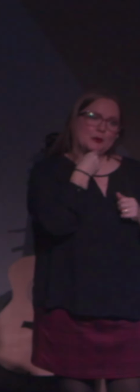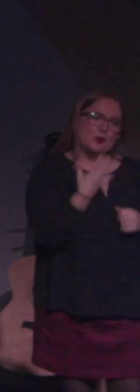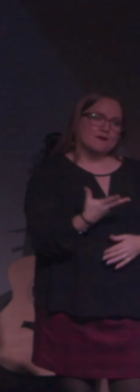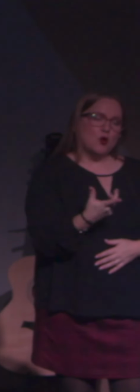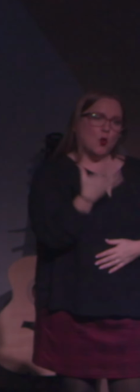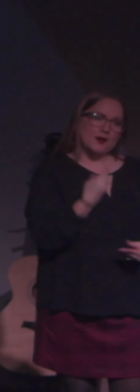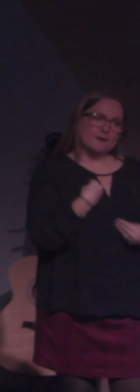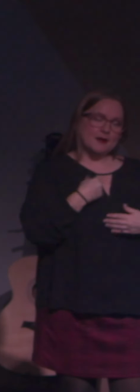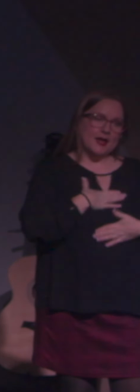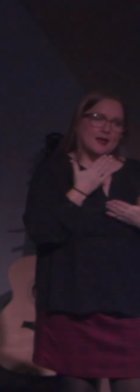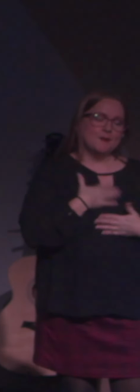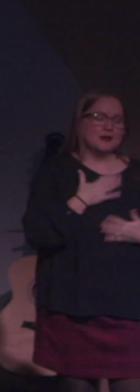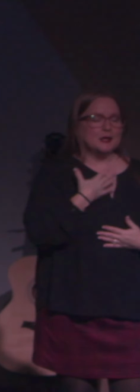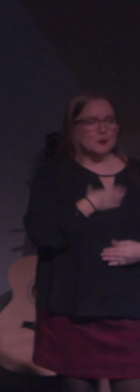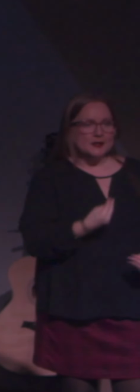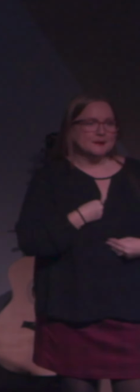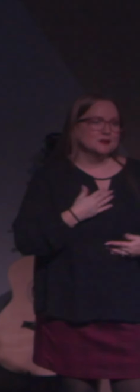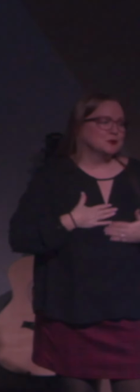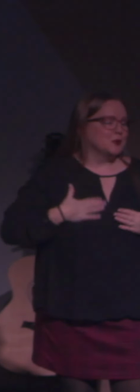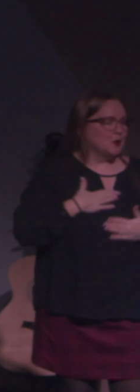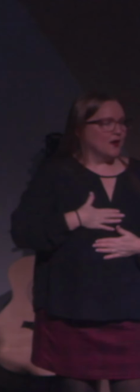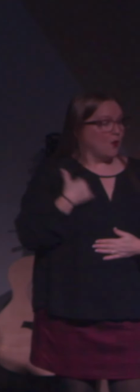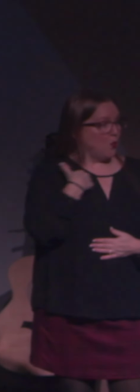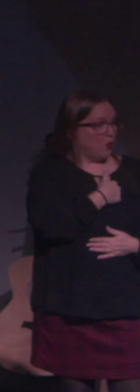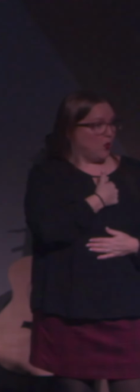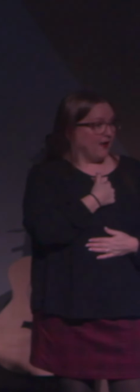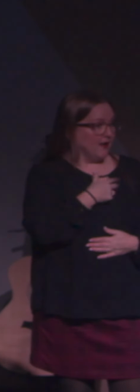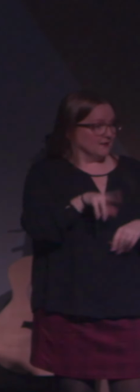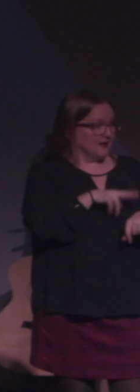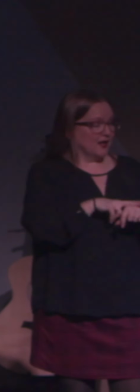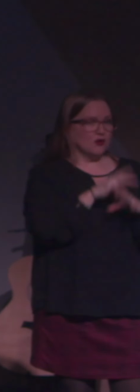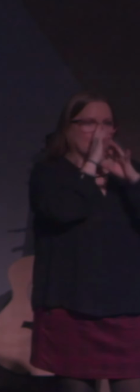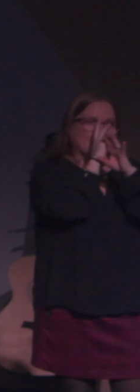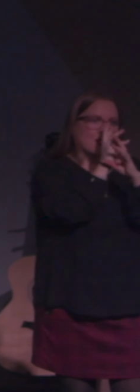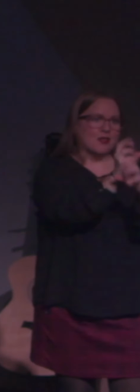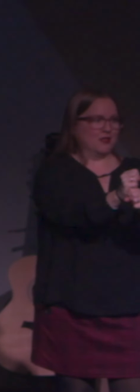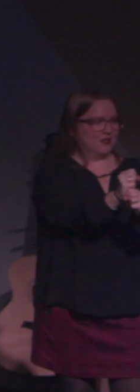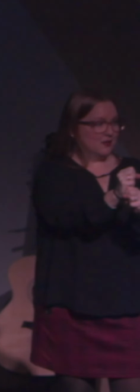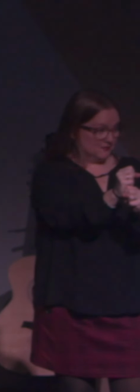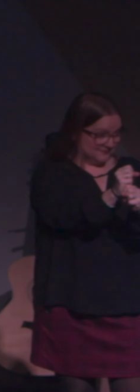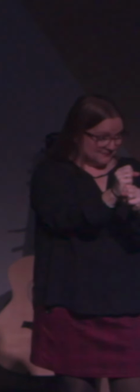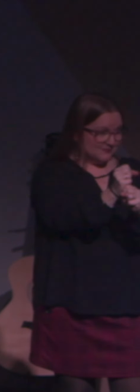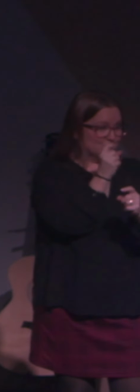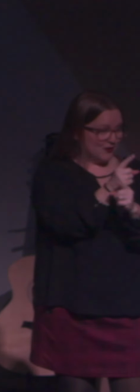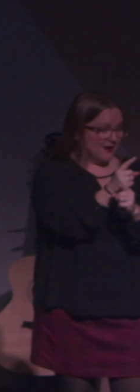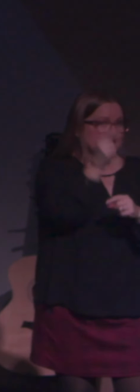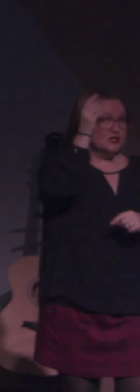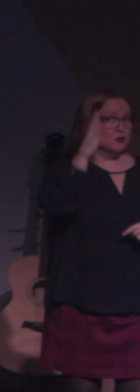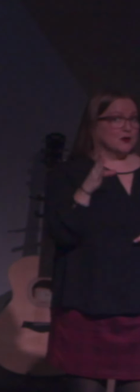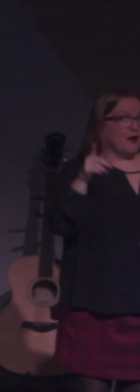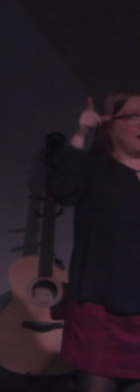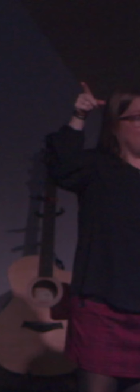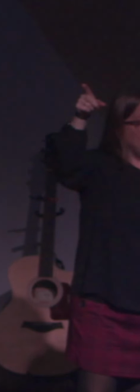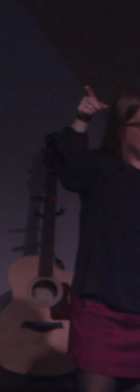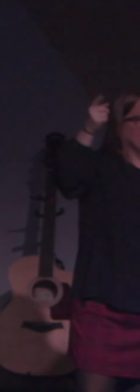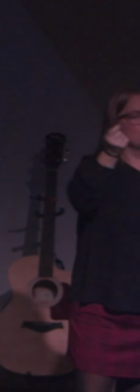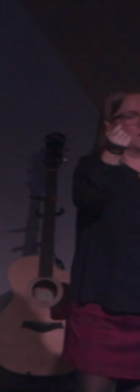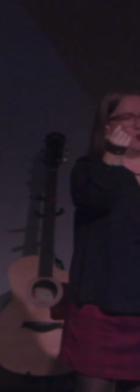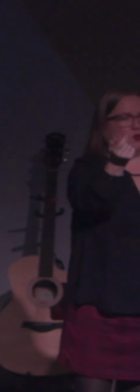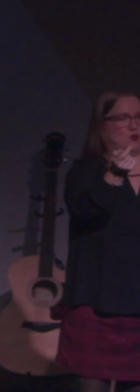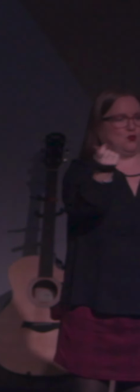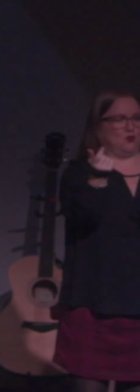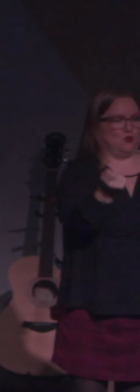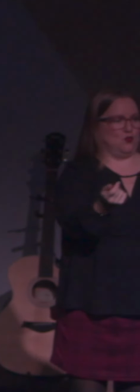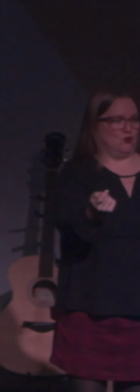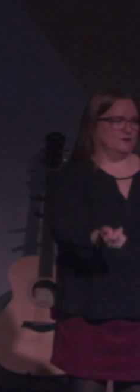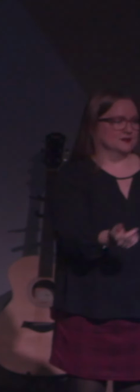think is going to bring happiness and joy. And so we just kind of naturally, as humans, are drawn to these things. And so God does what he does by removing some